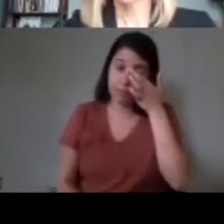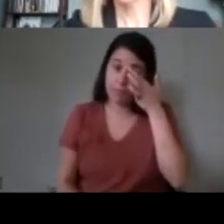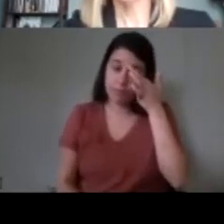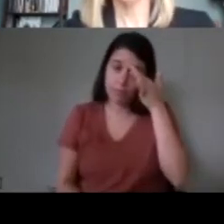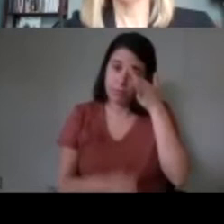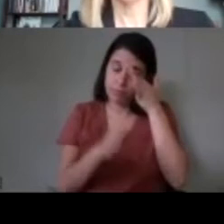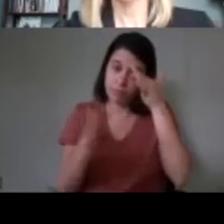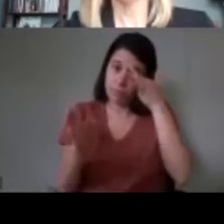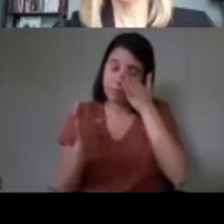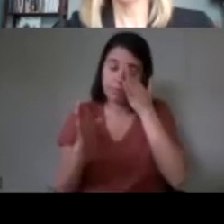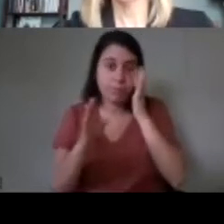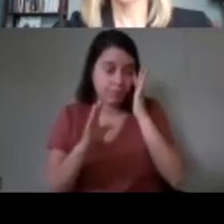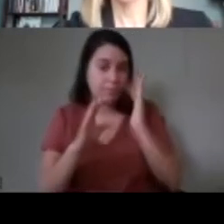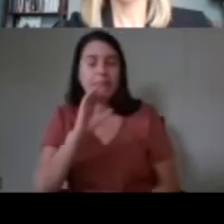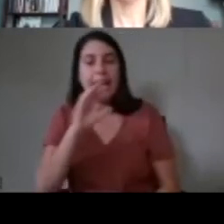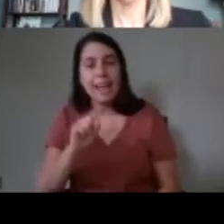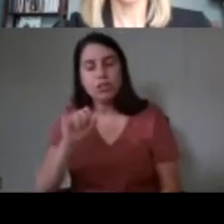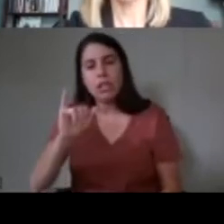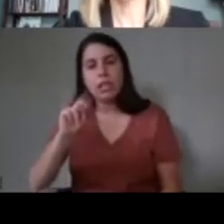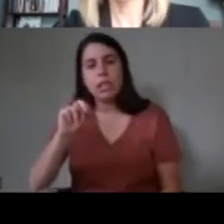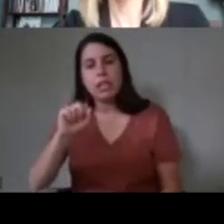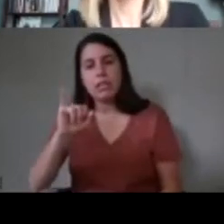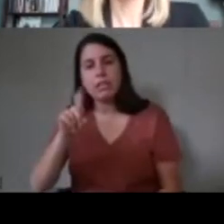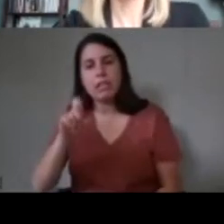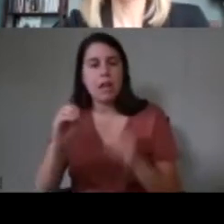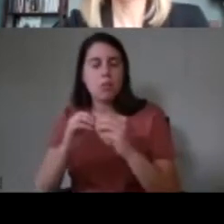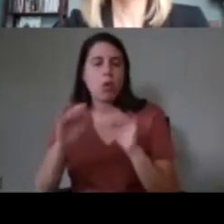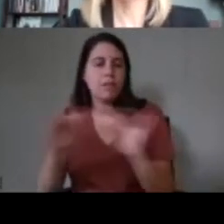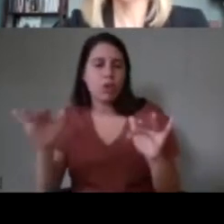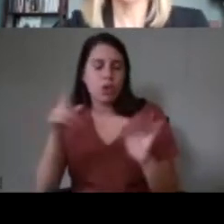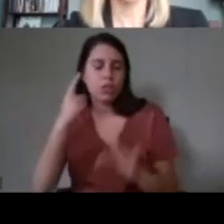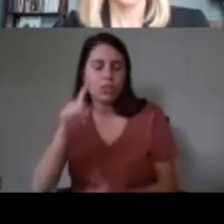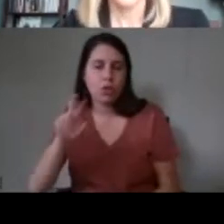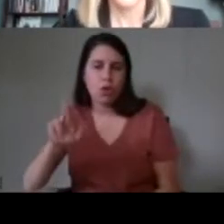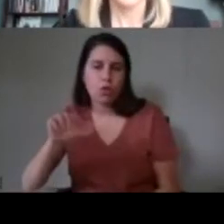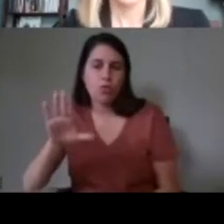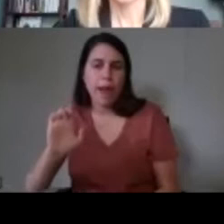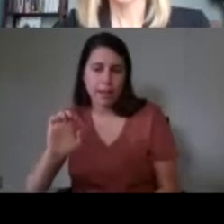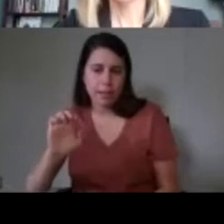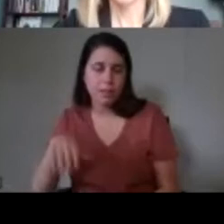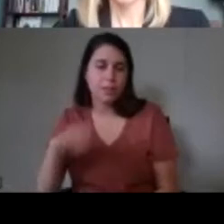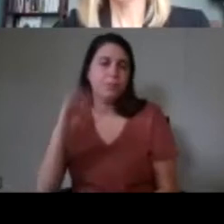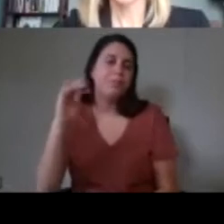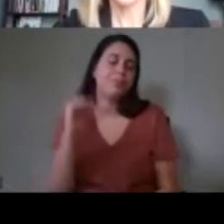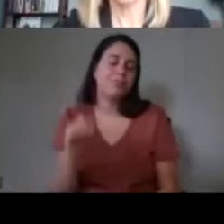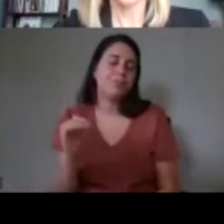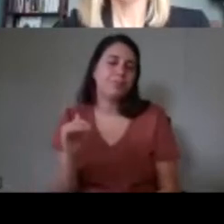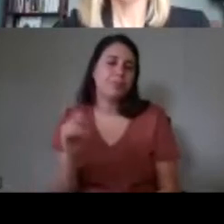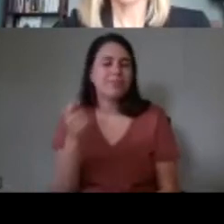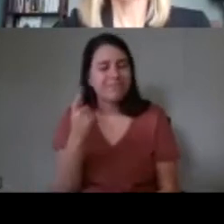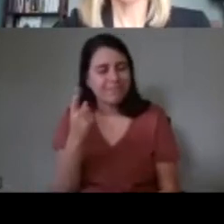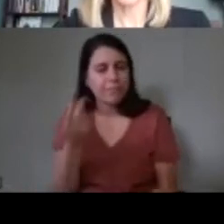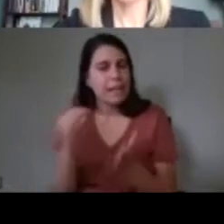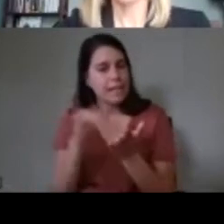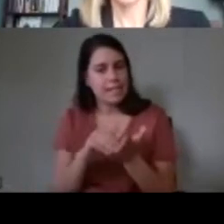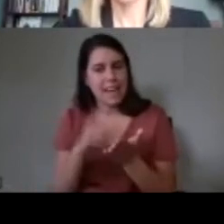was also a bit more diverse in terms of the racial distribution. And because, again, of